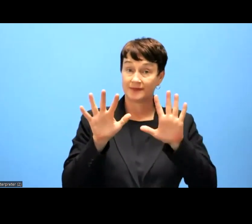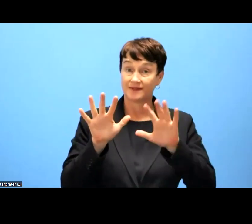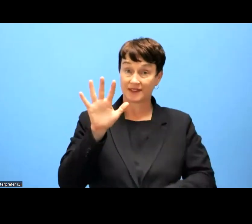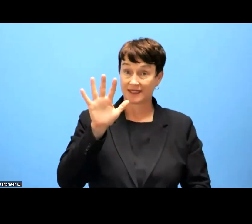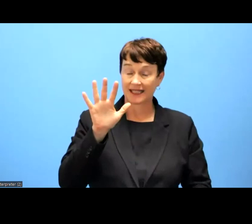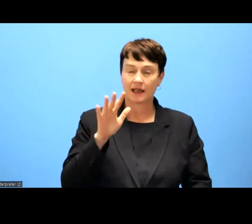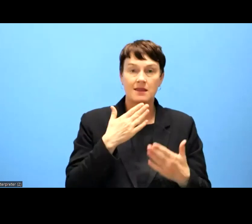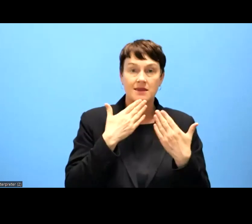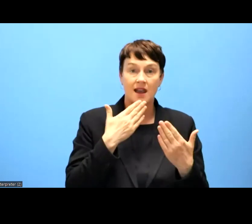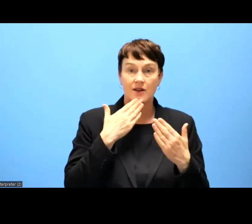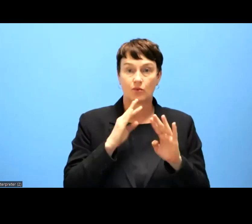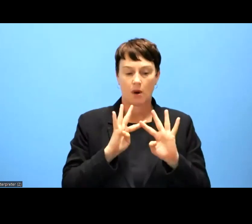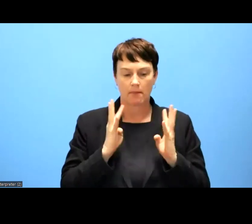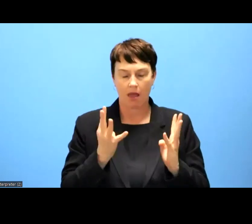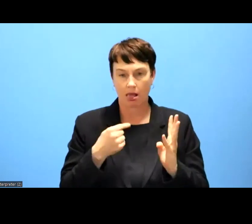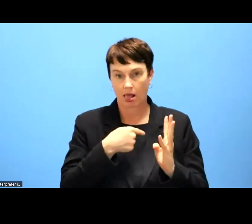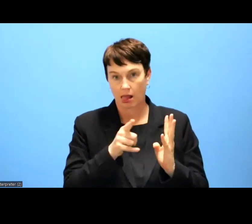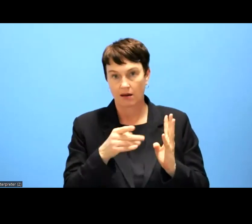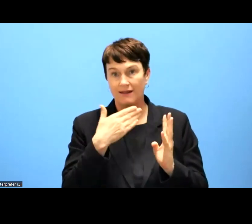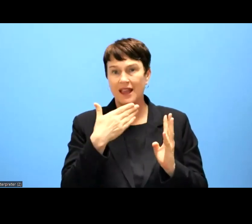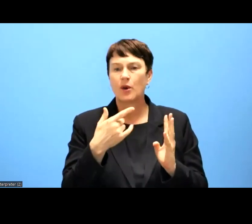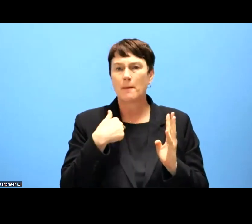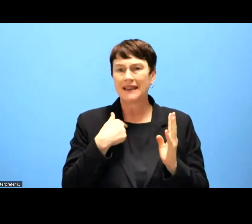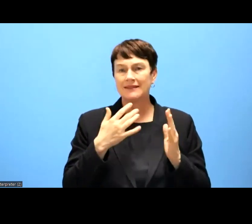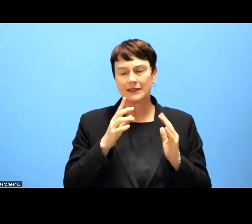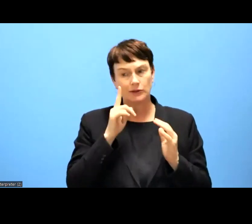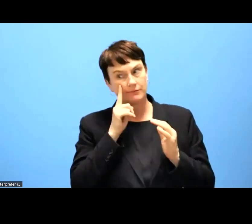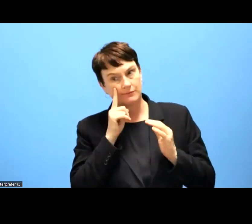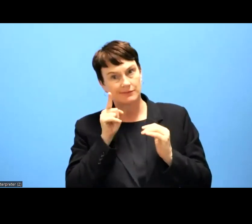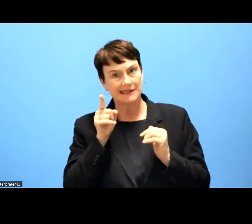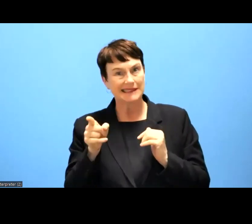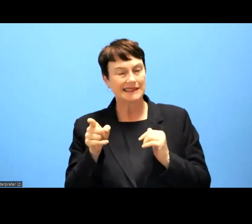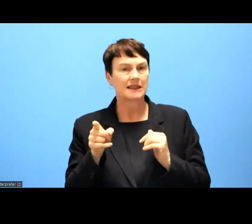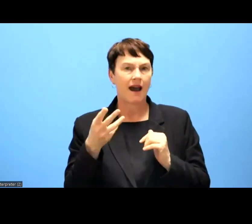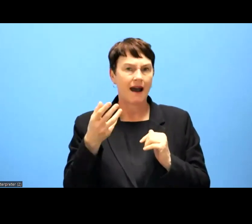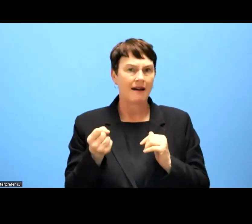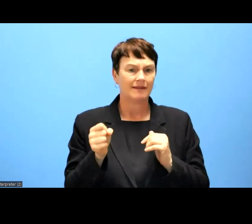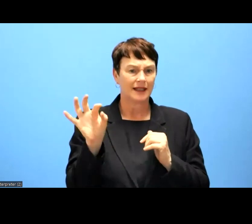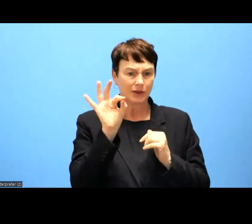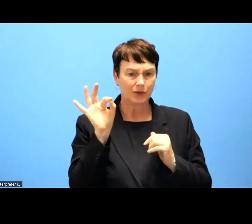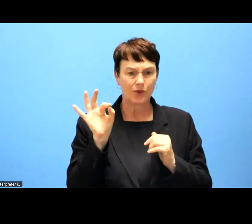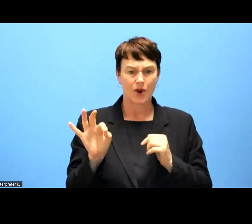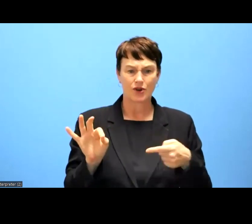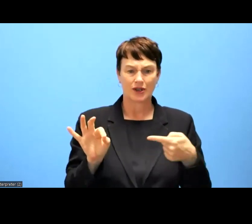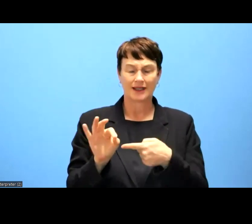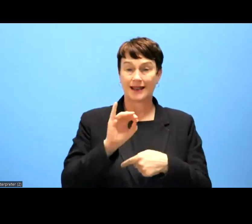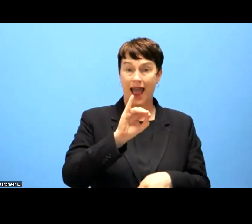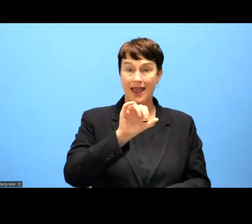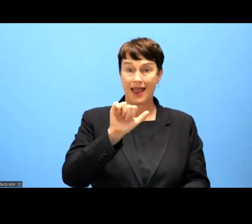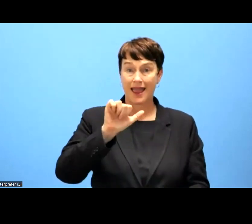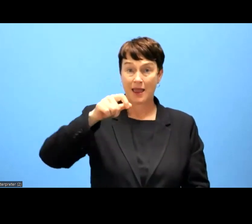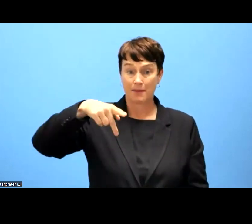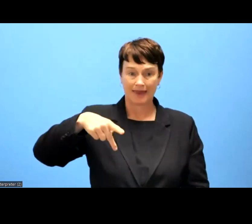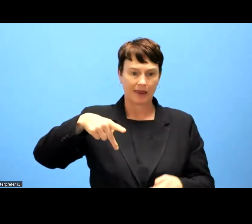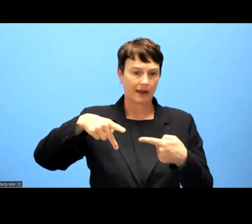for your questions. I do see the question about IAAP certification that I will let Christopher